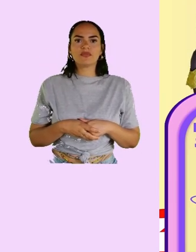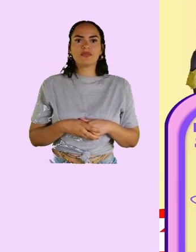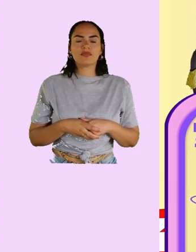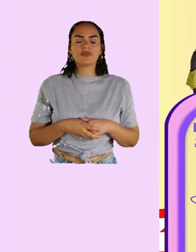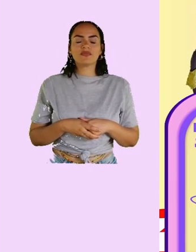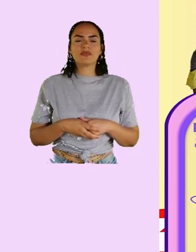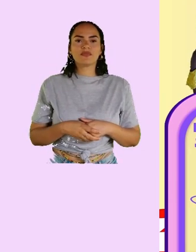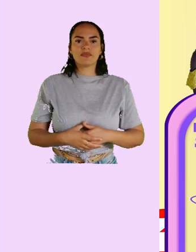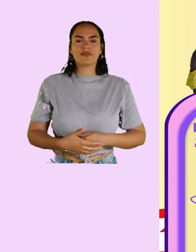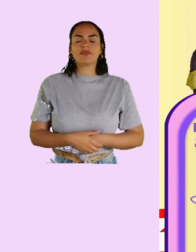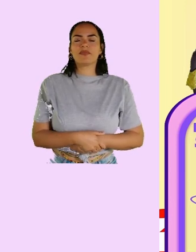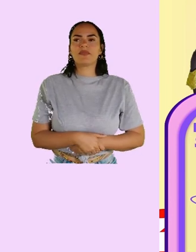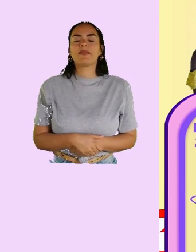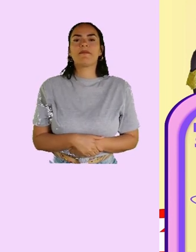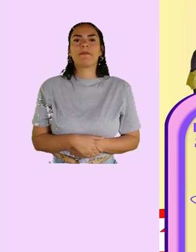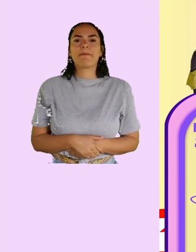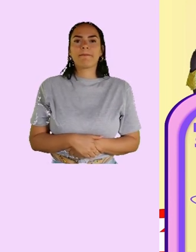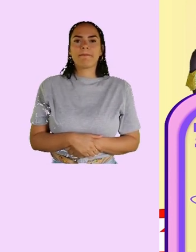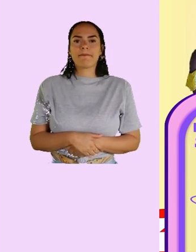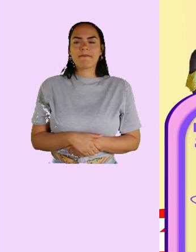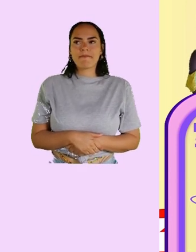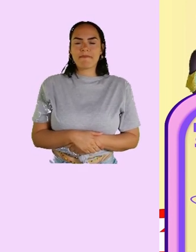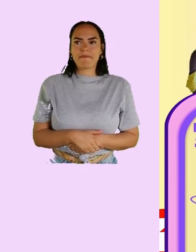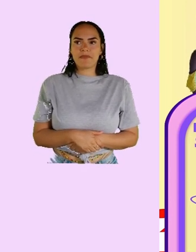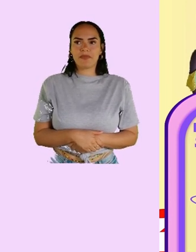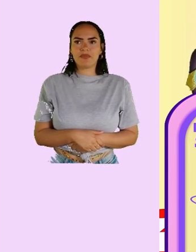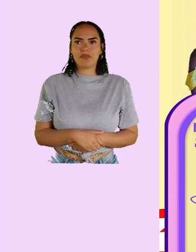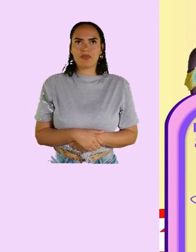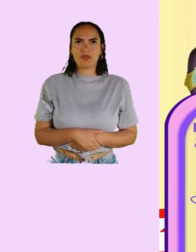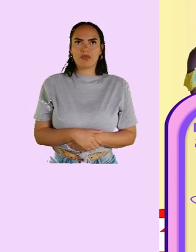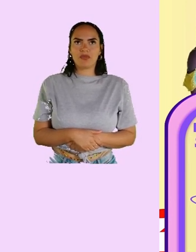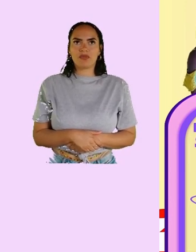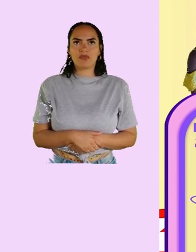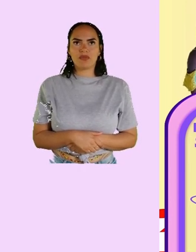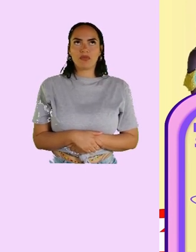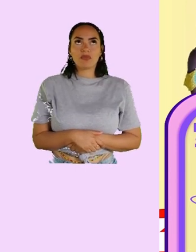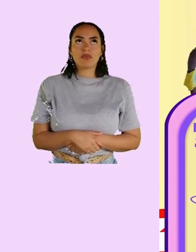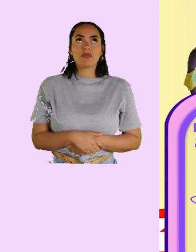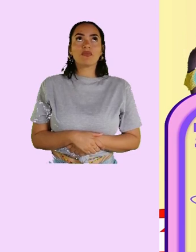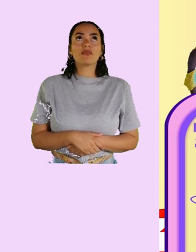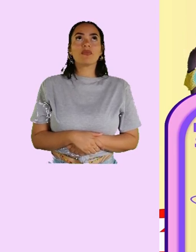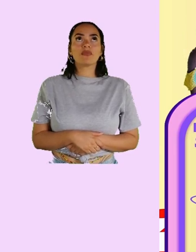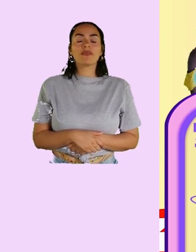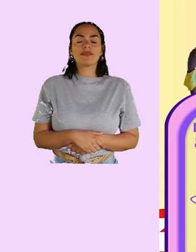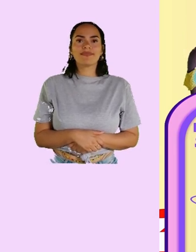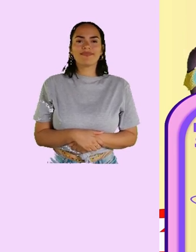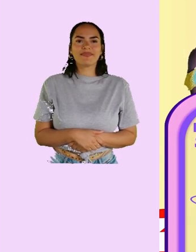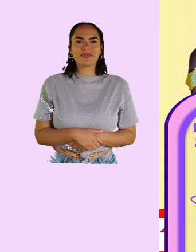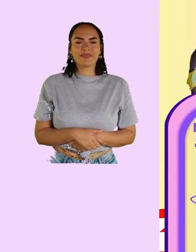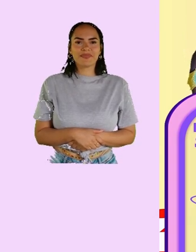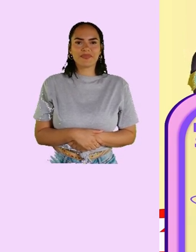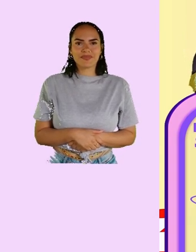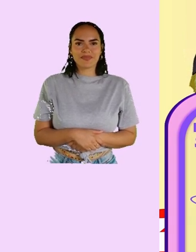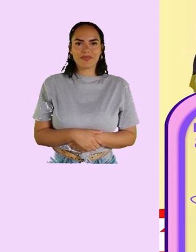you, players. Now, before we get into round one, let me remind the folks at home how this works. We polled